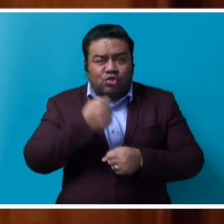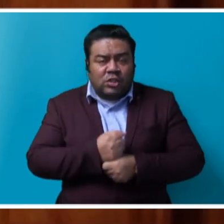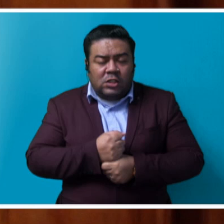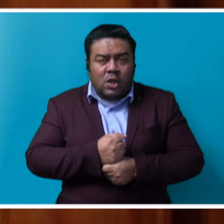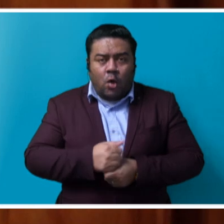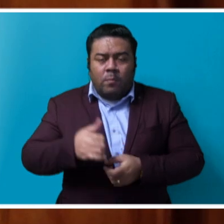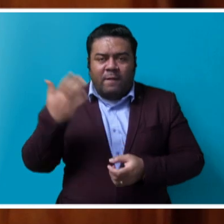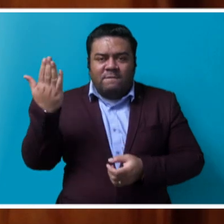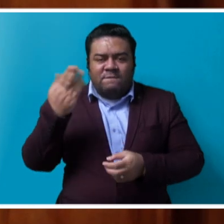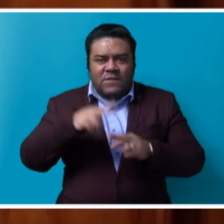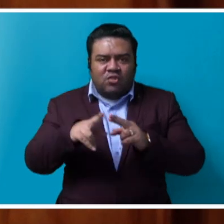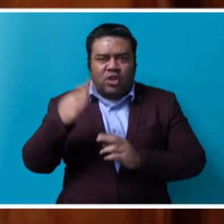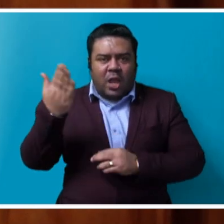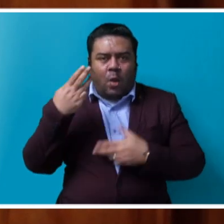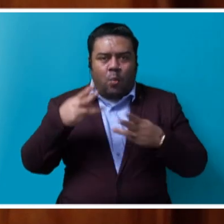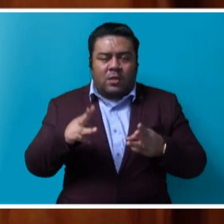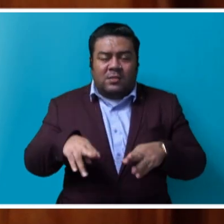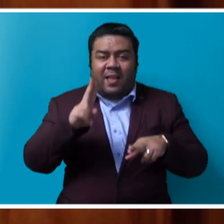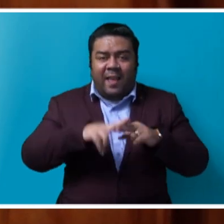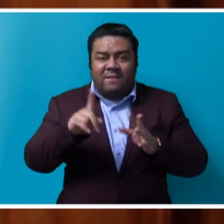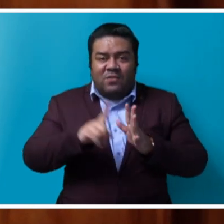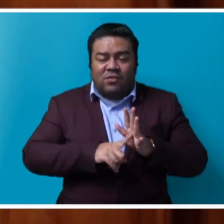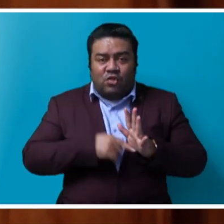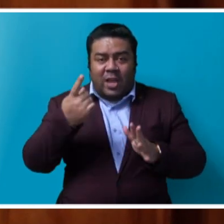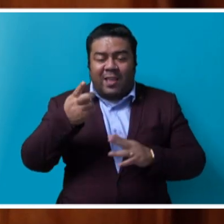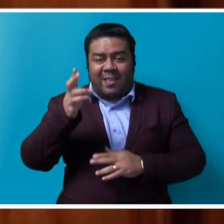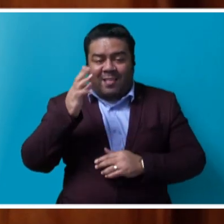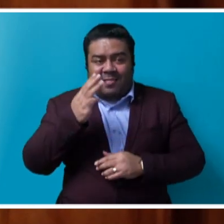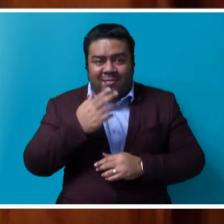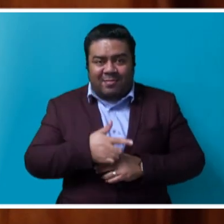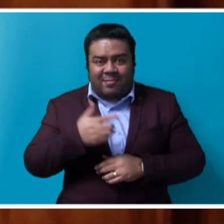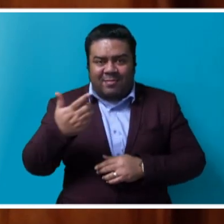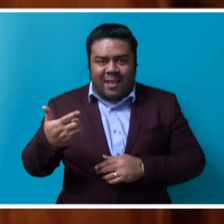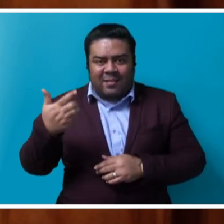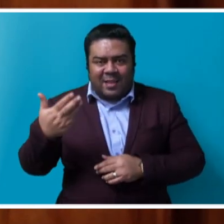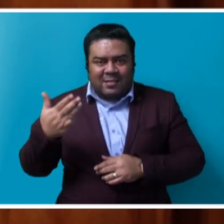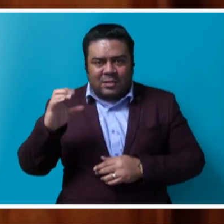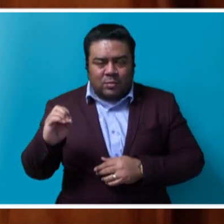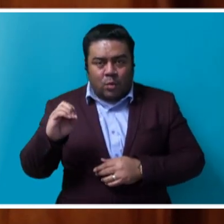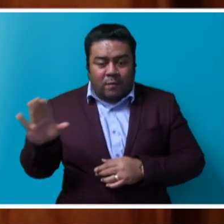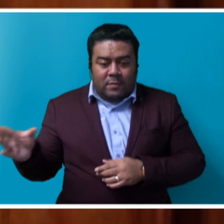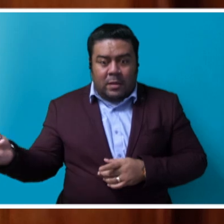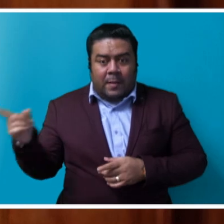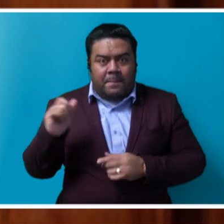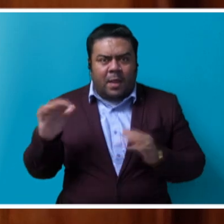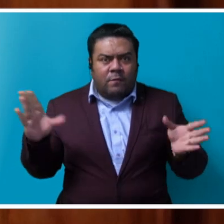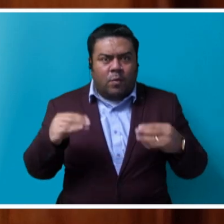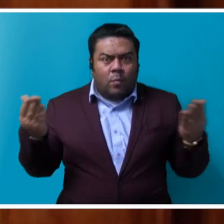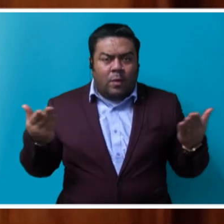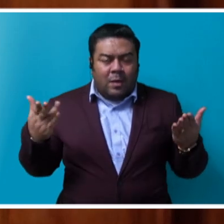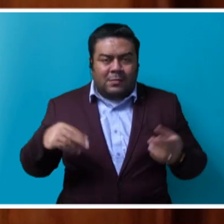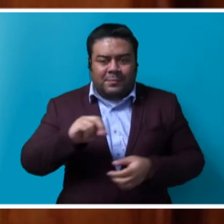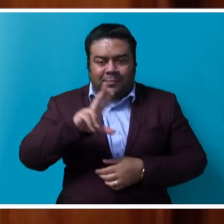flight FJ910, which had just returned from Sydney. This discovery was made